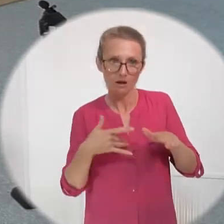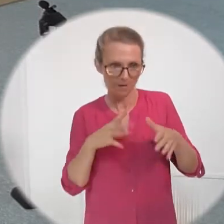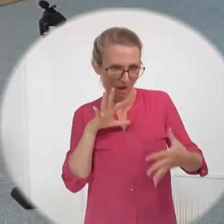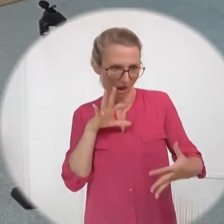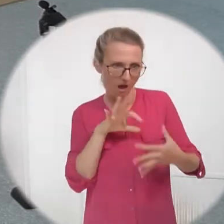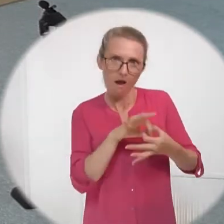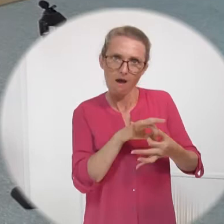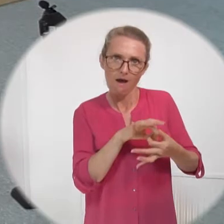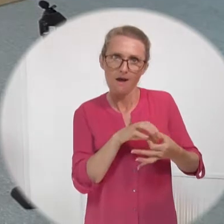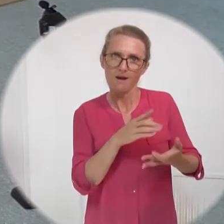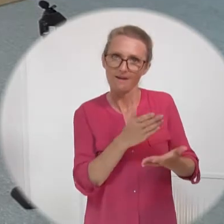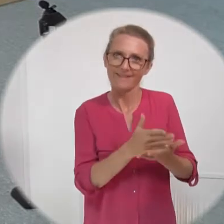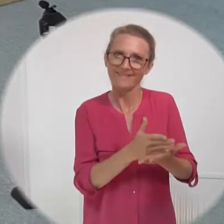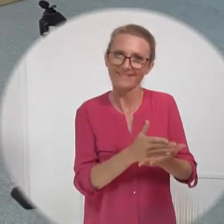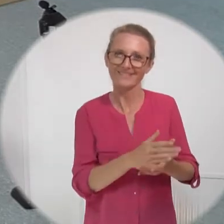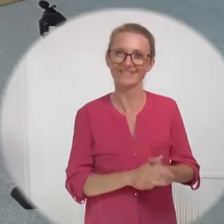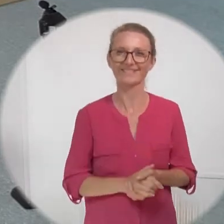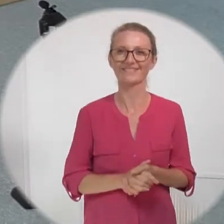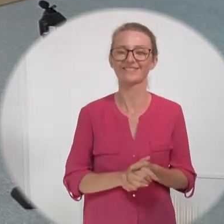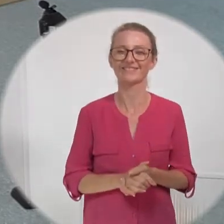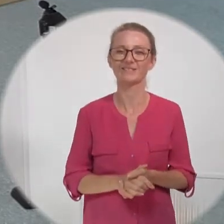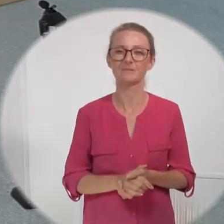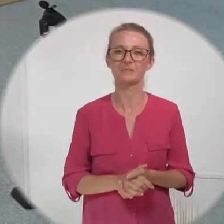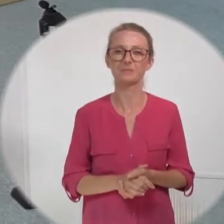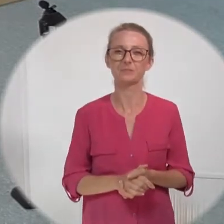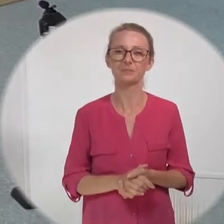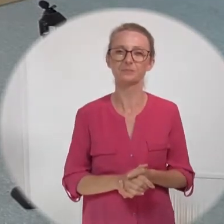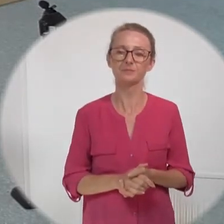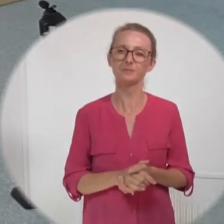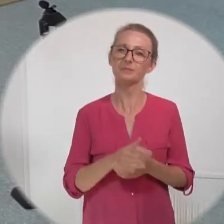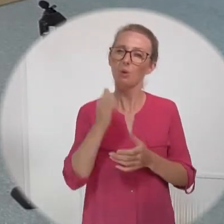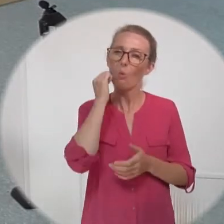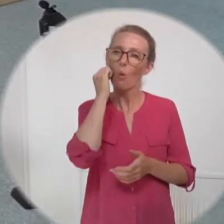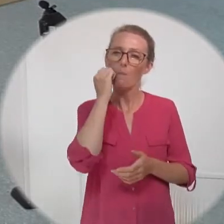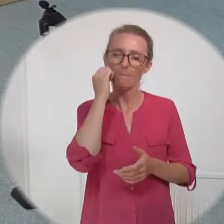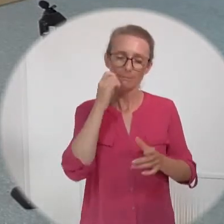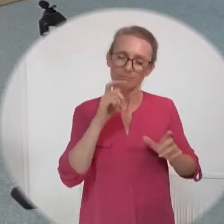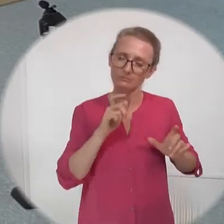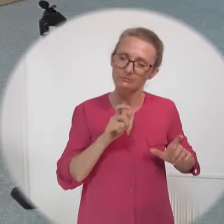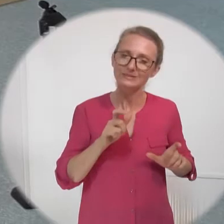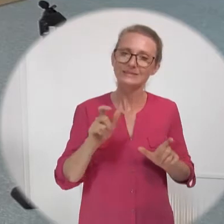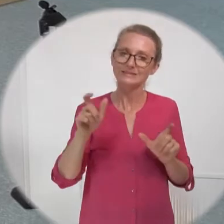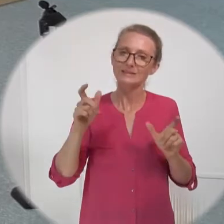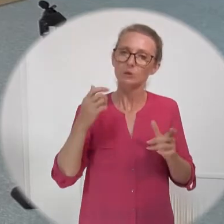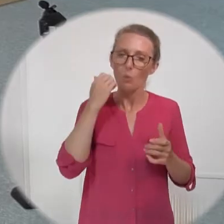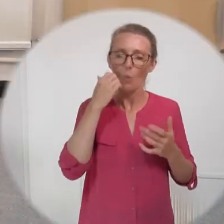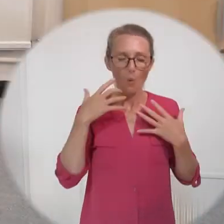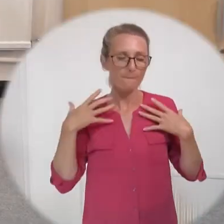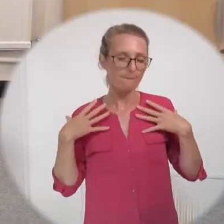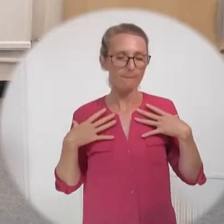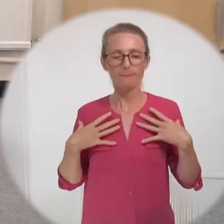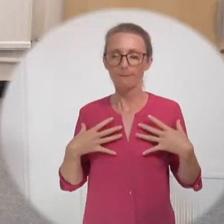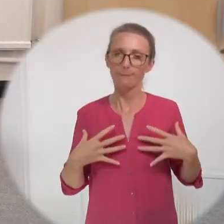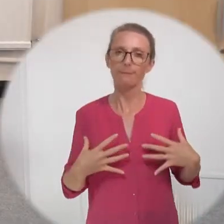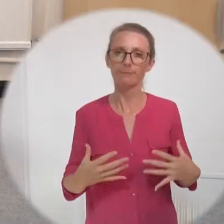Let's continue with our warm up. Again, the approach for this exercise, or as a